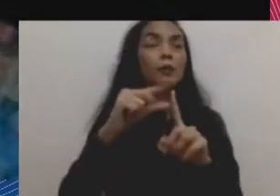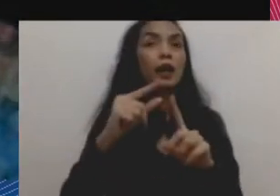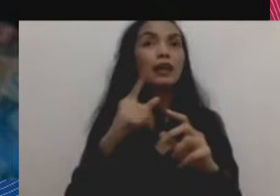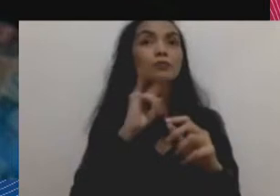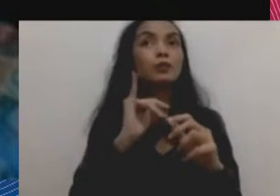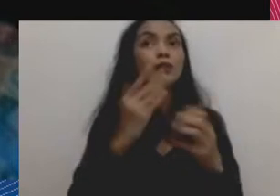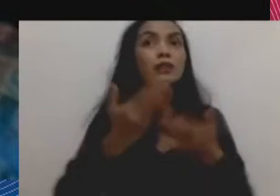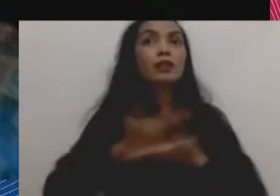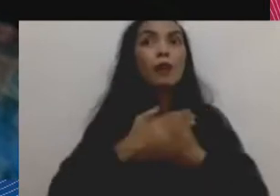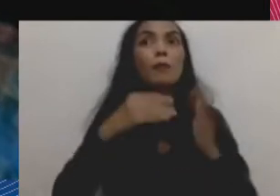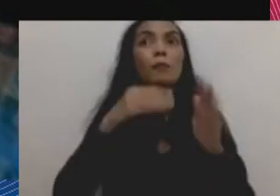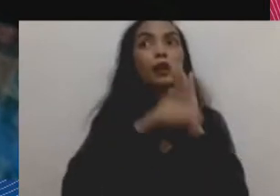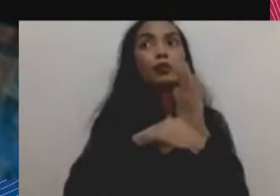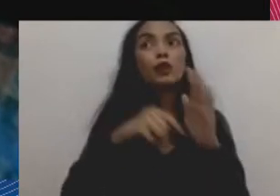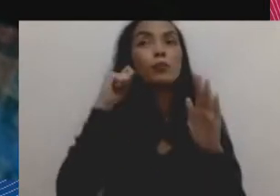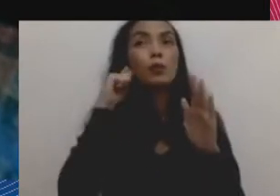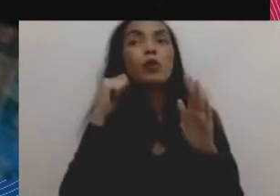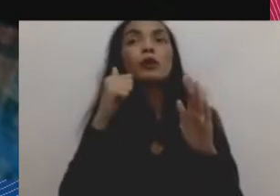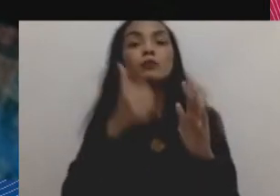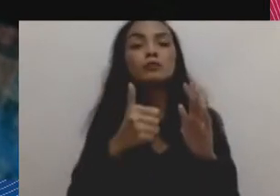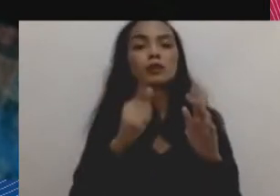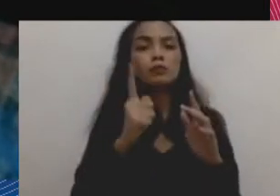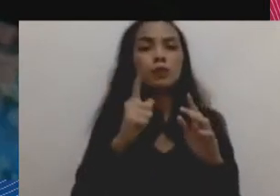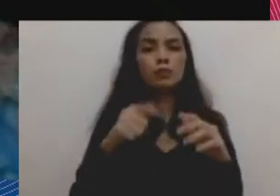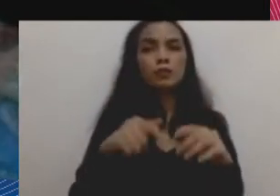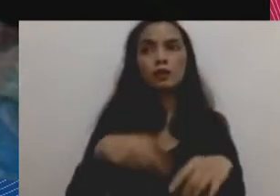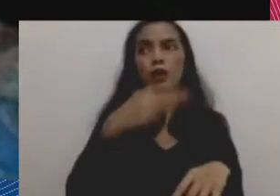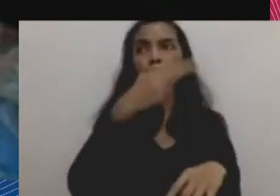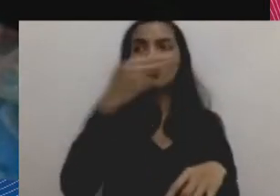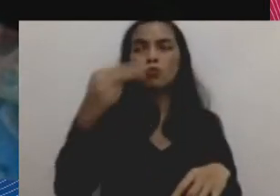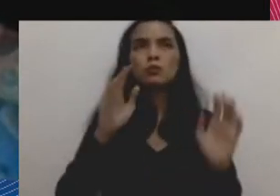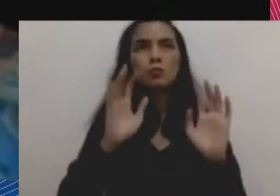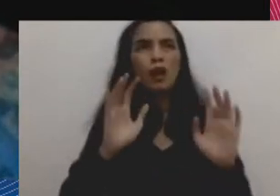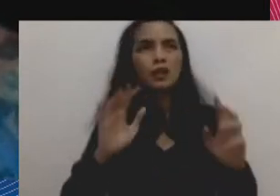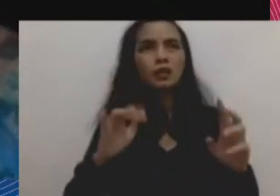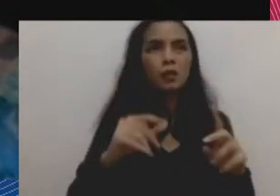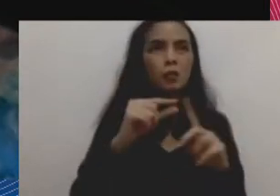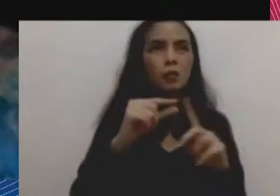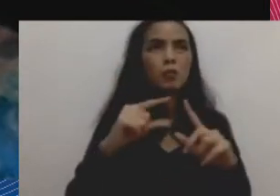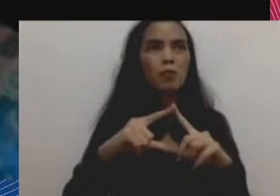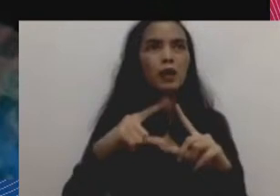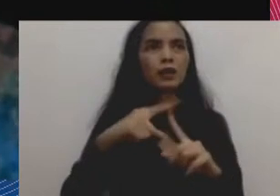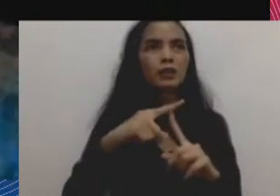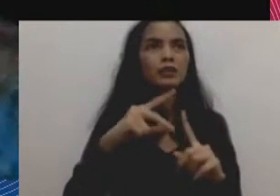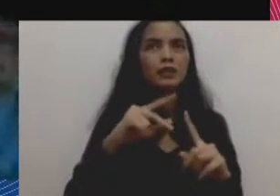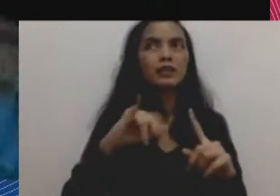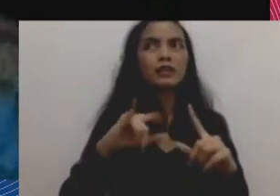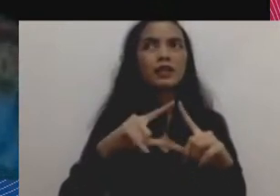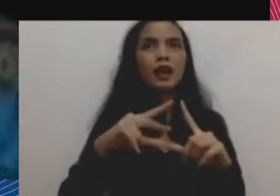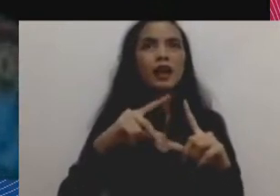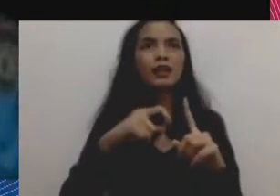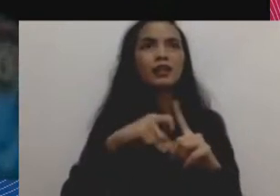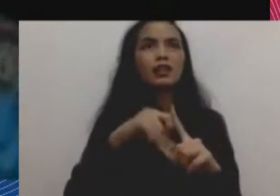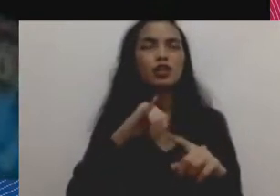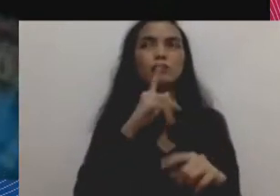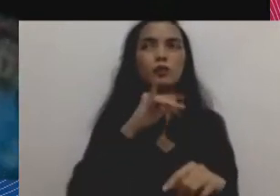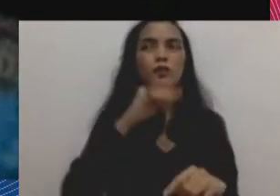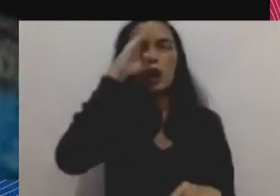konstruksi sosial kita kan patriarkal. Memang ada beberapa tempat yang matriarkal, tapi rata-rata